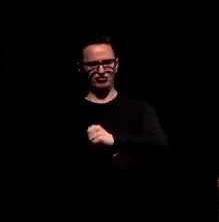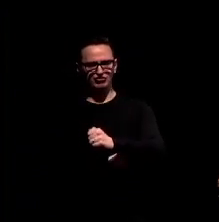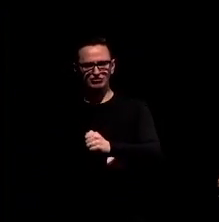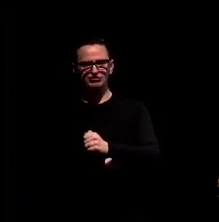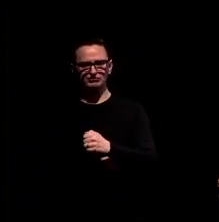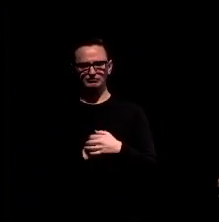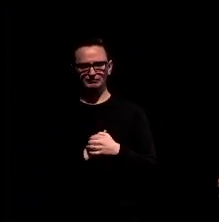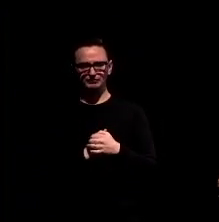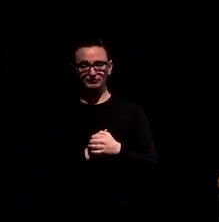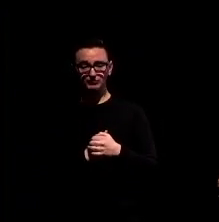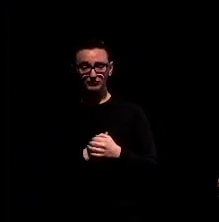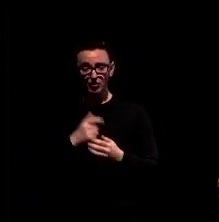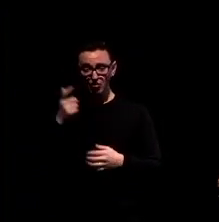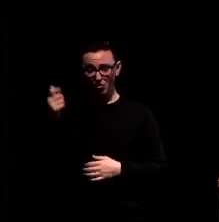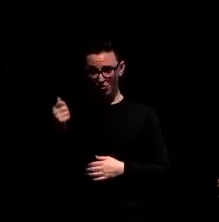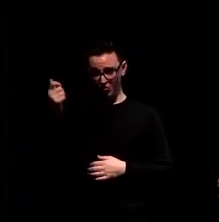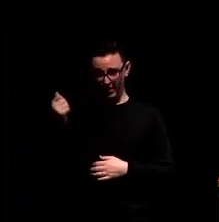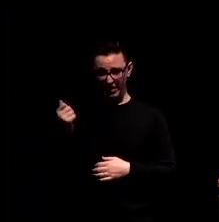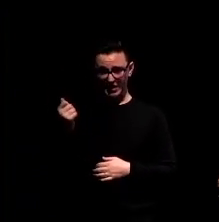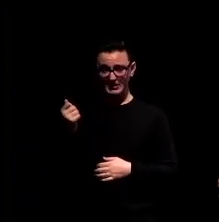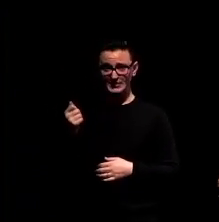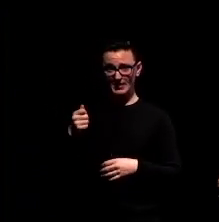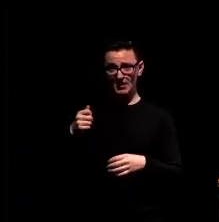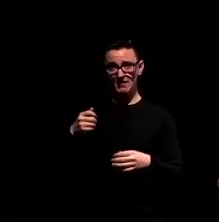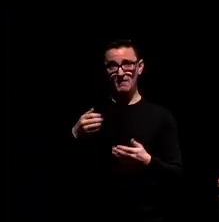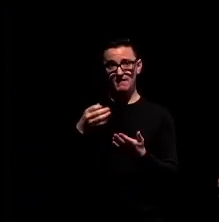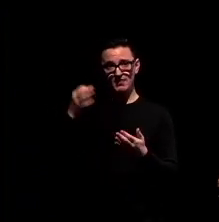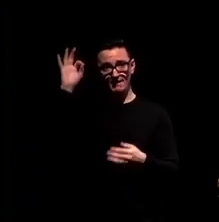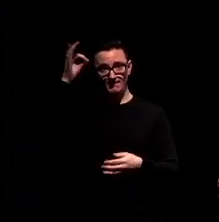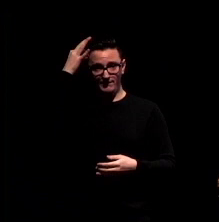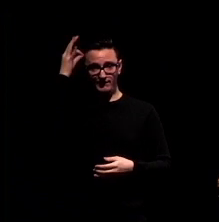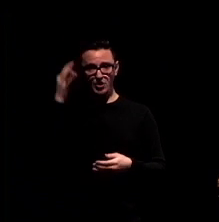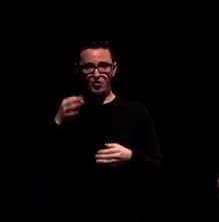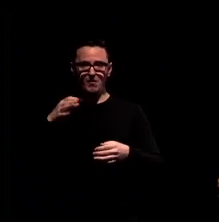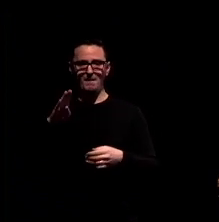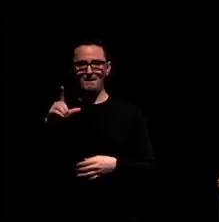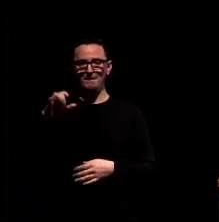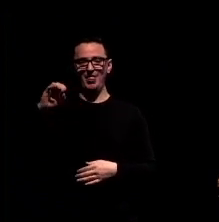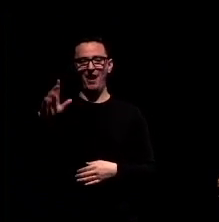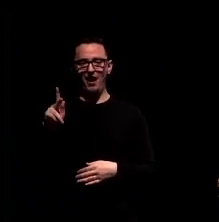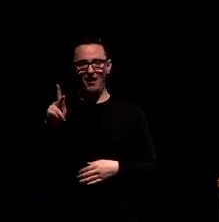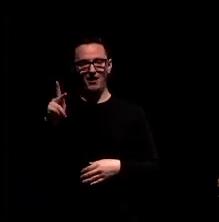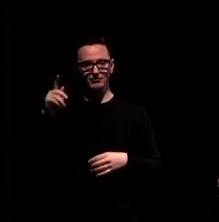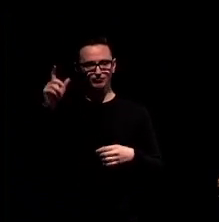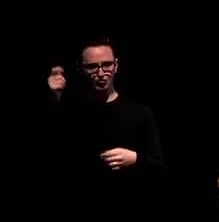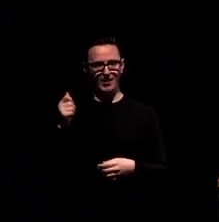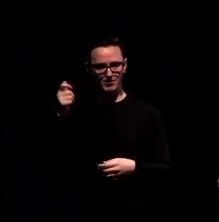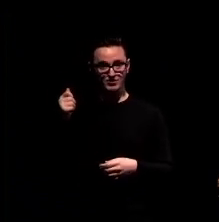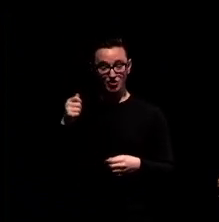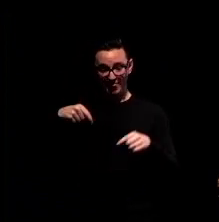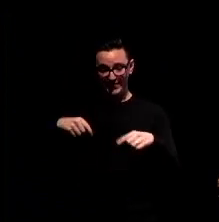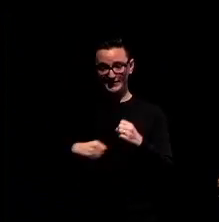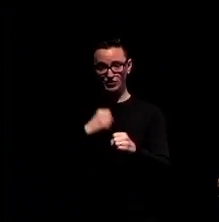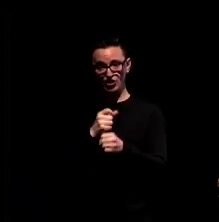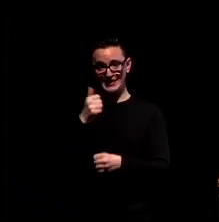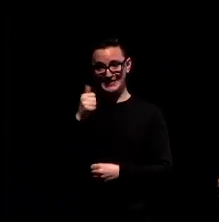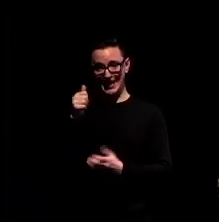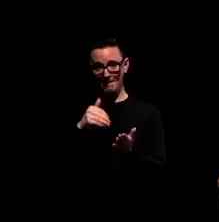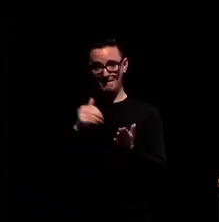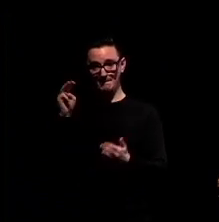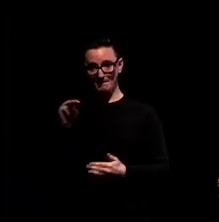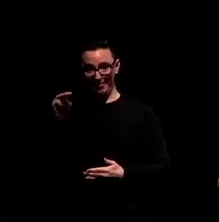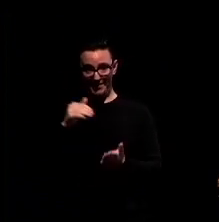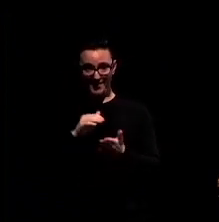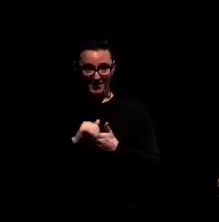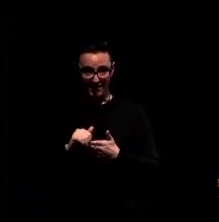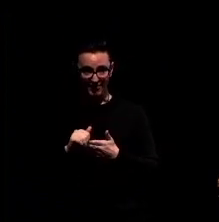have been through the federal block grant, about $600,000 a year. Our bill this year, we put $10 million into these grants, and you can see